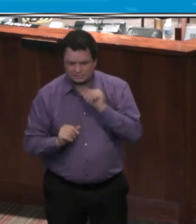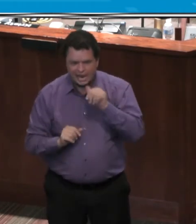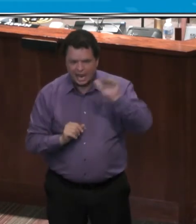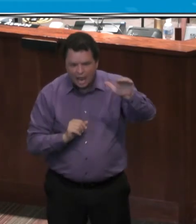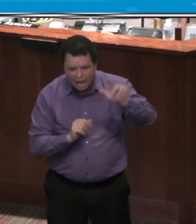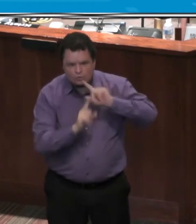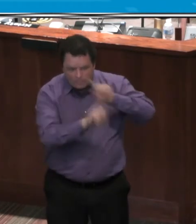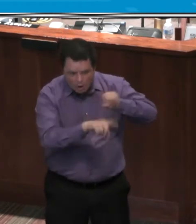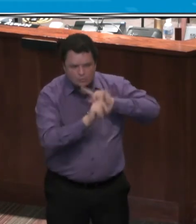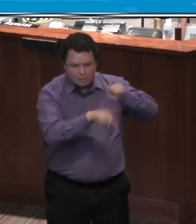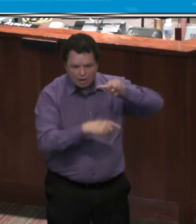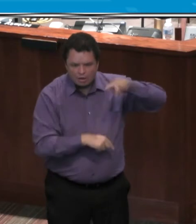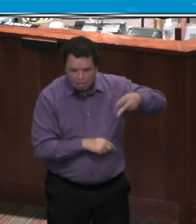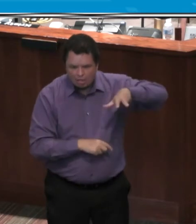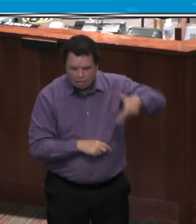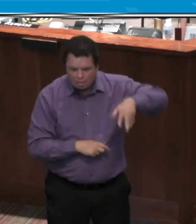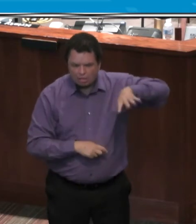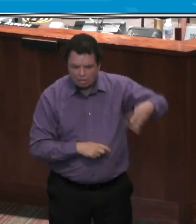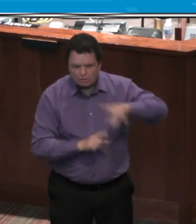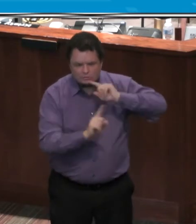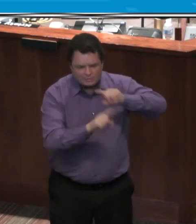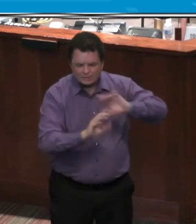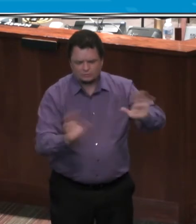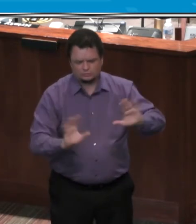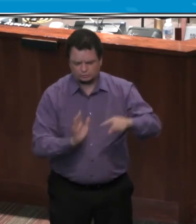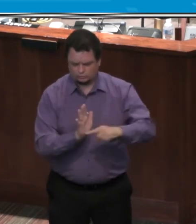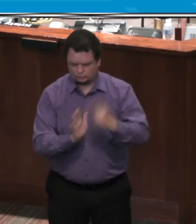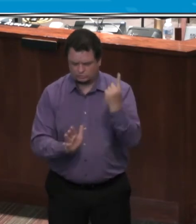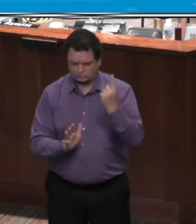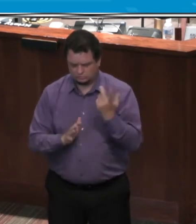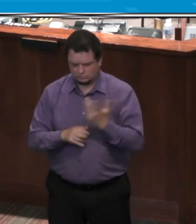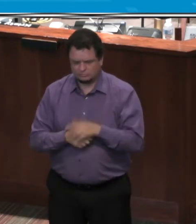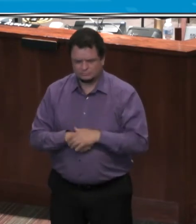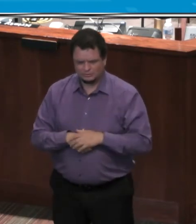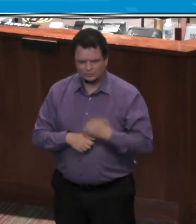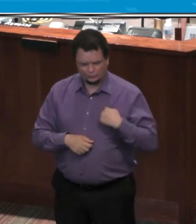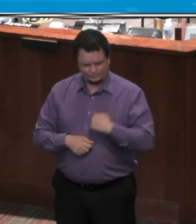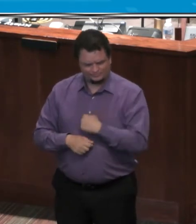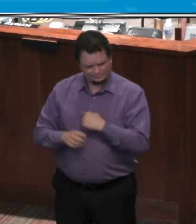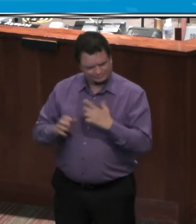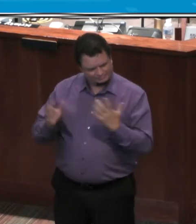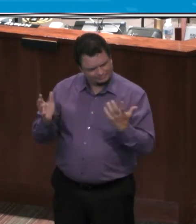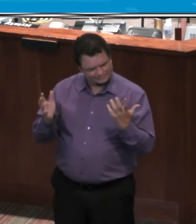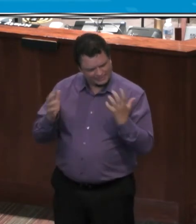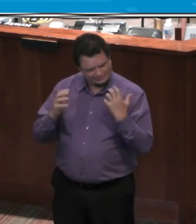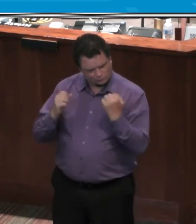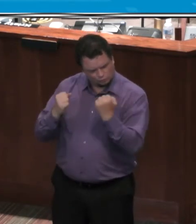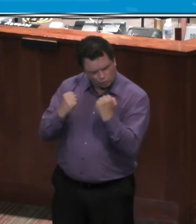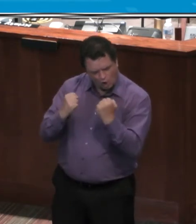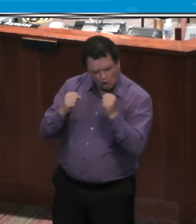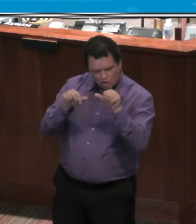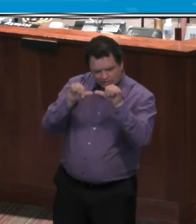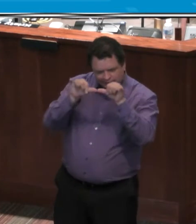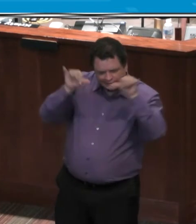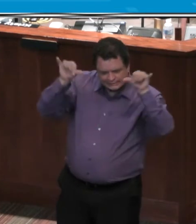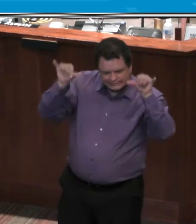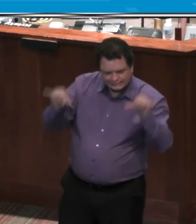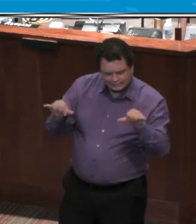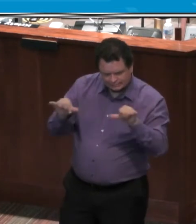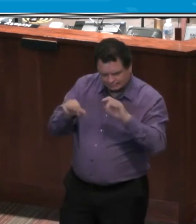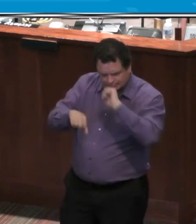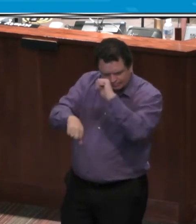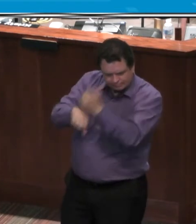Essentially, we have a very strong deduplication process, so if we do identify someone being reported more than once, we're able to delete those out of the